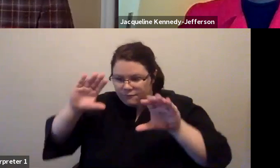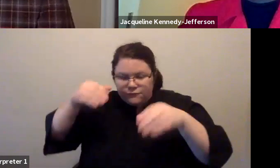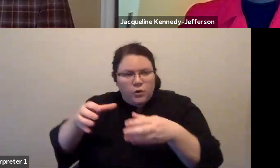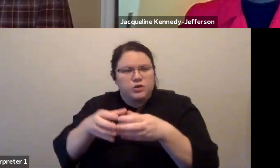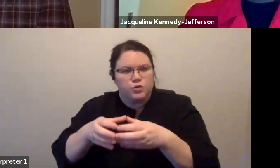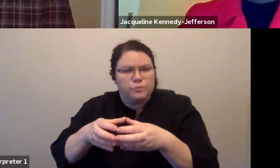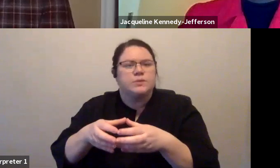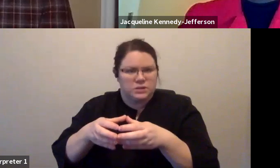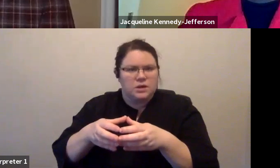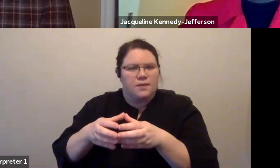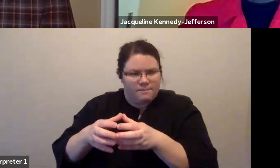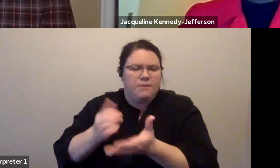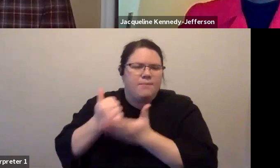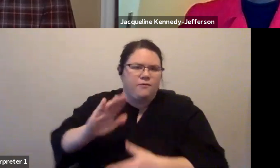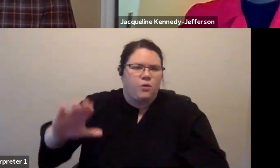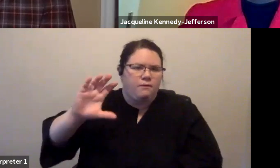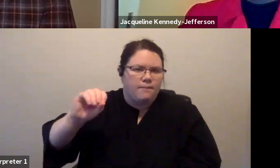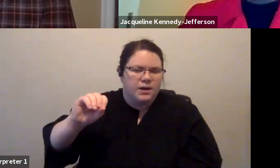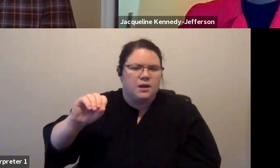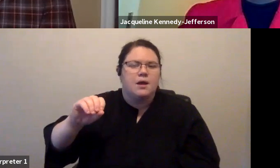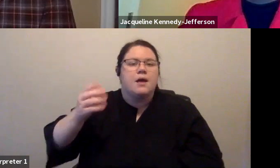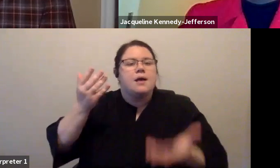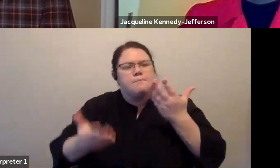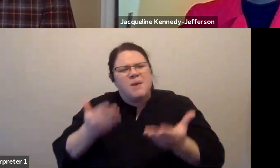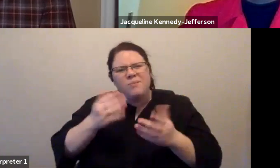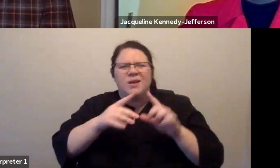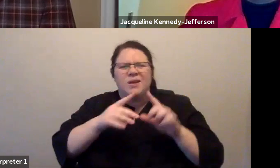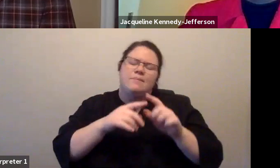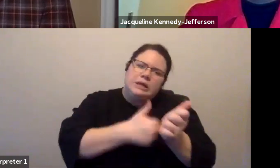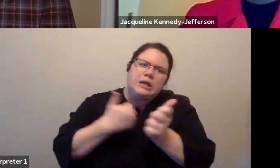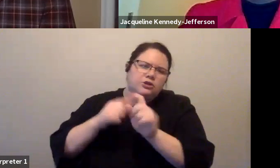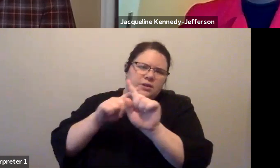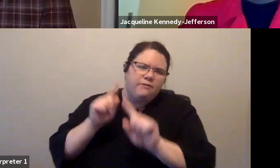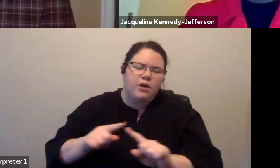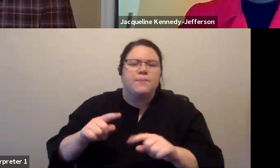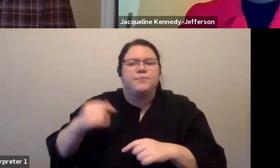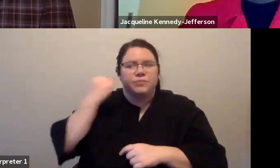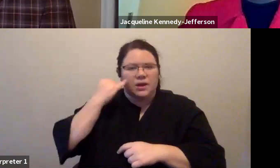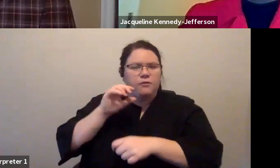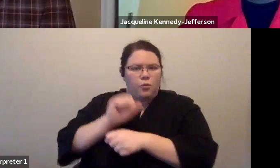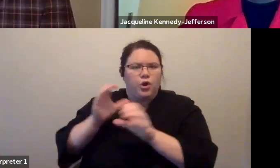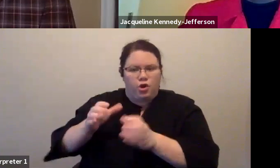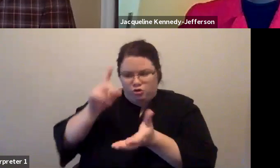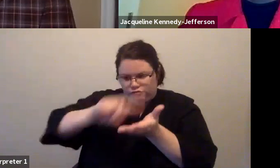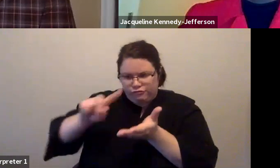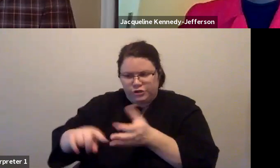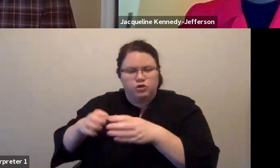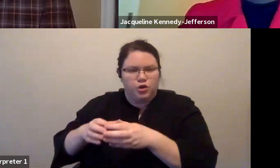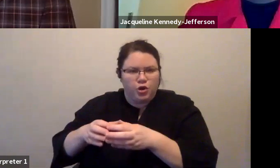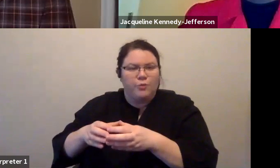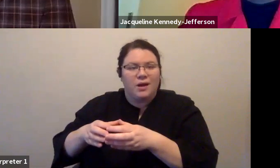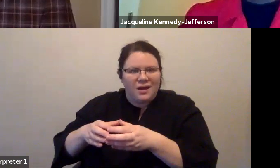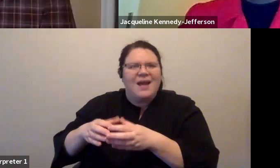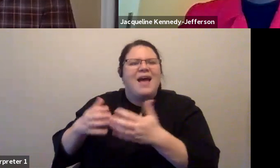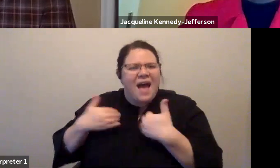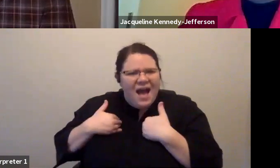might be helpful. And depending on your organization, if those employee resource groups are organized by diverse segment. So I know that